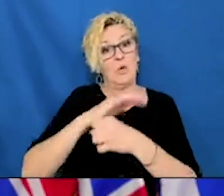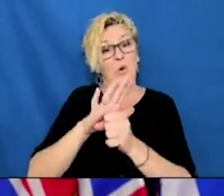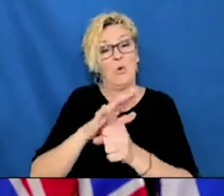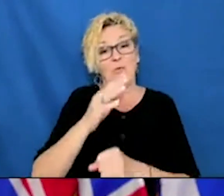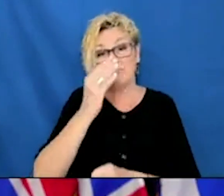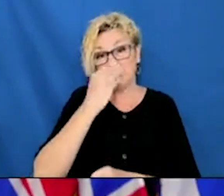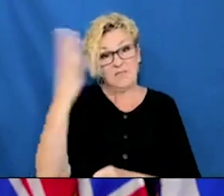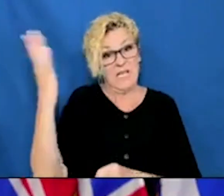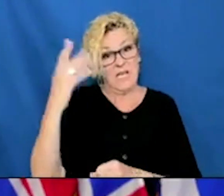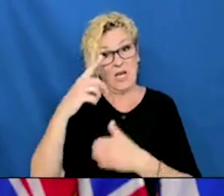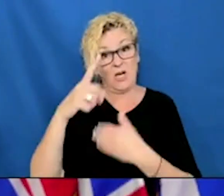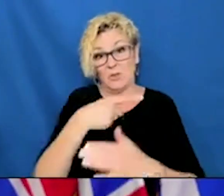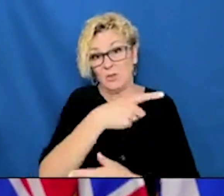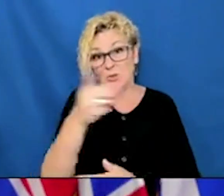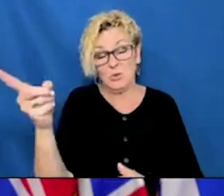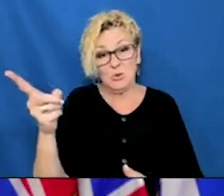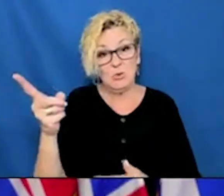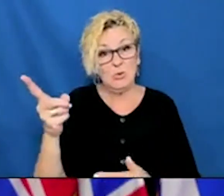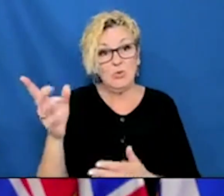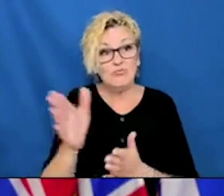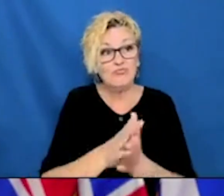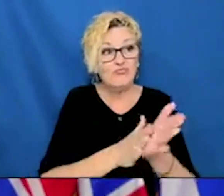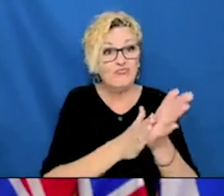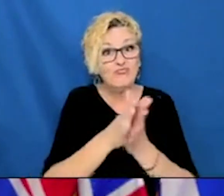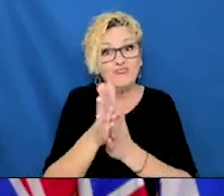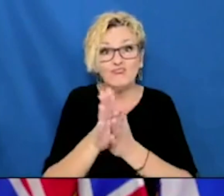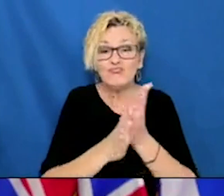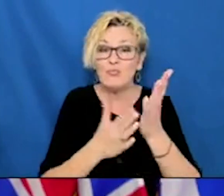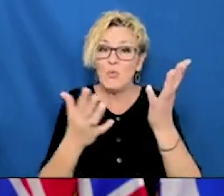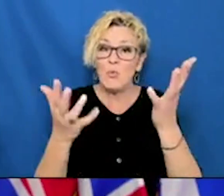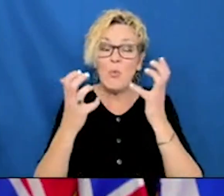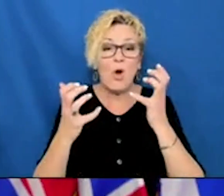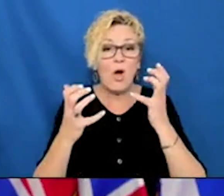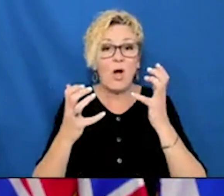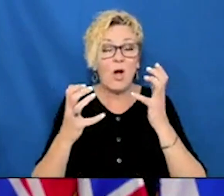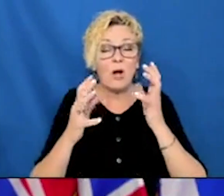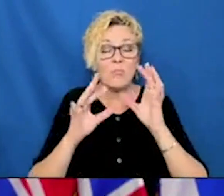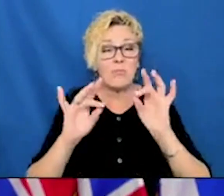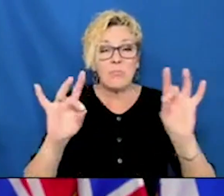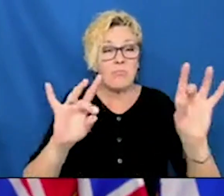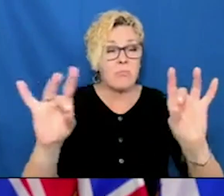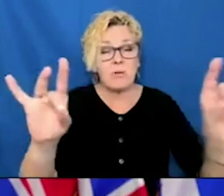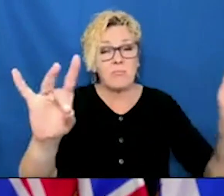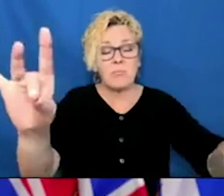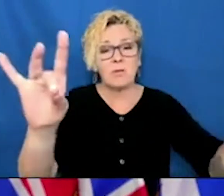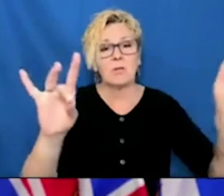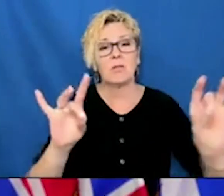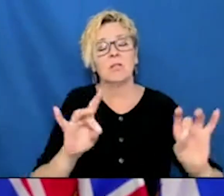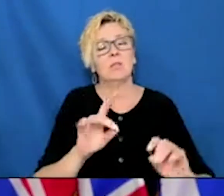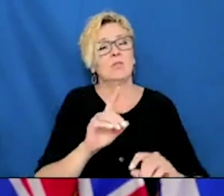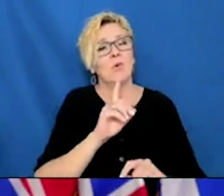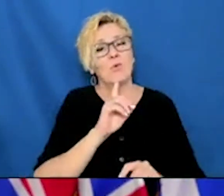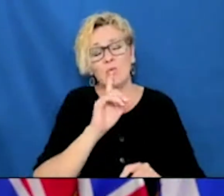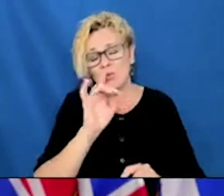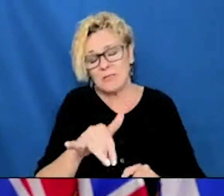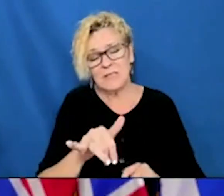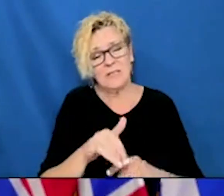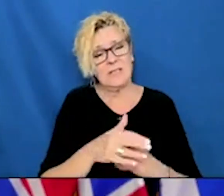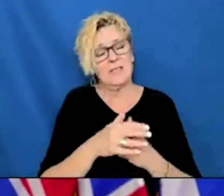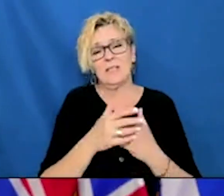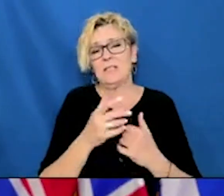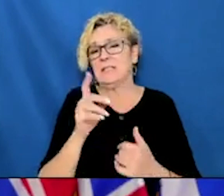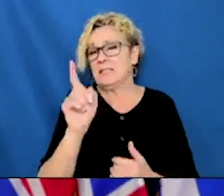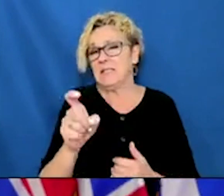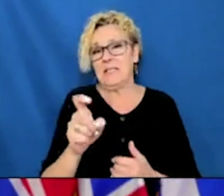And that means the guidance provided by public health and the orders provided by public health need to be followed, especially now, and that we really